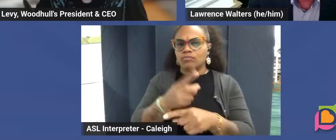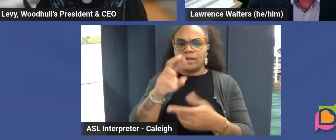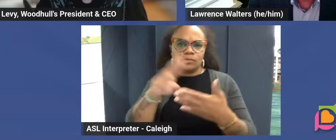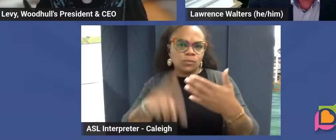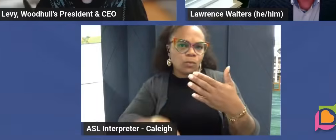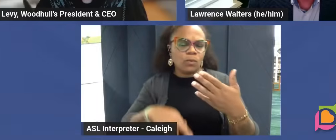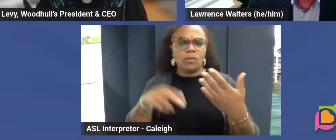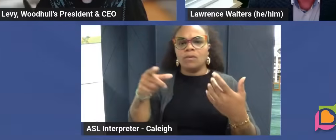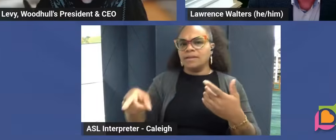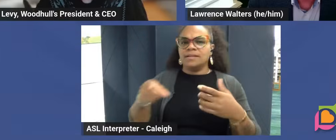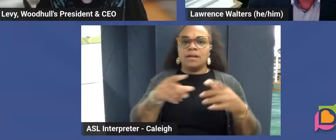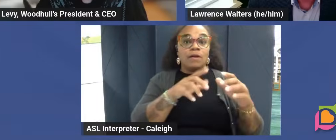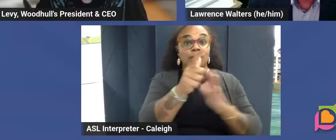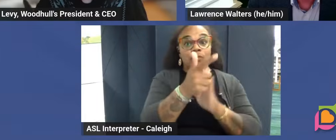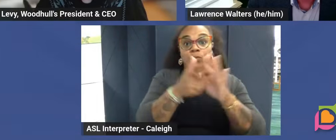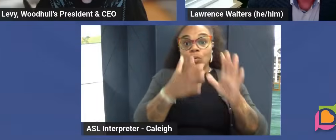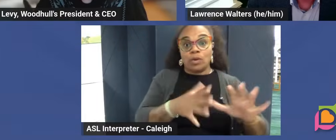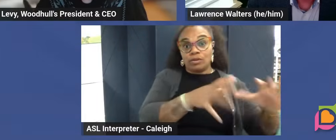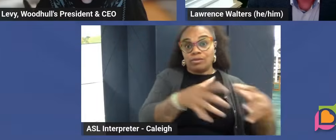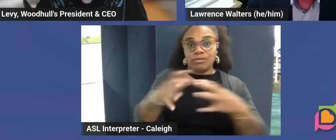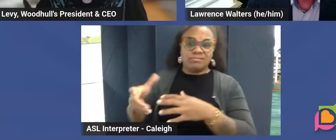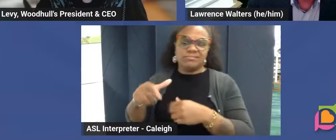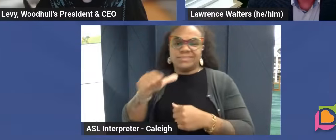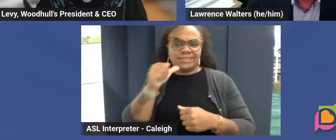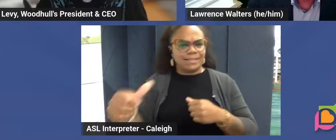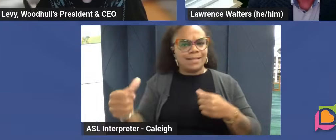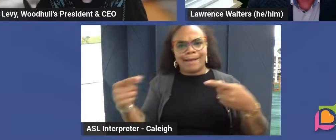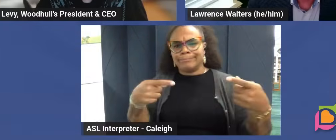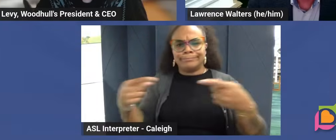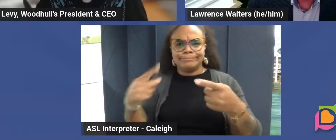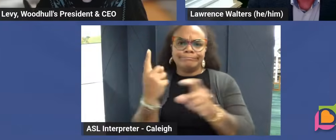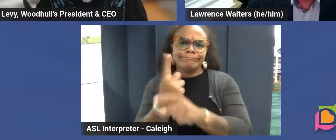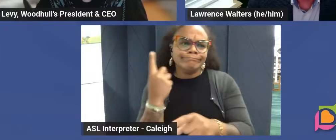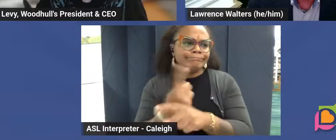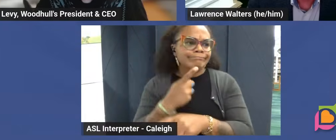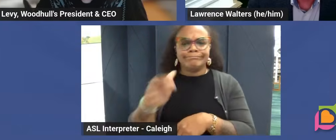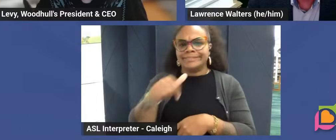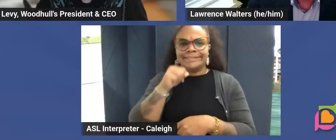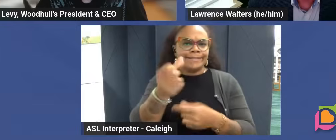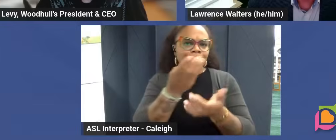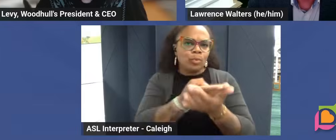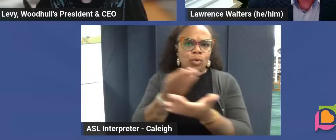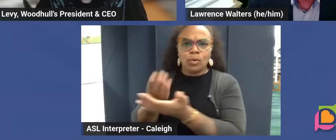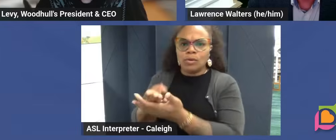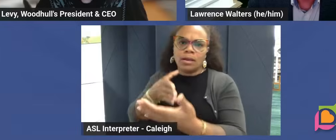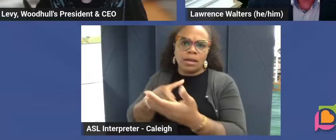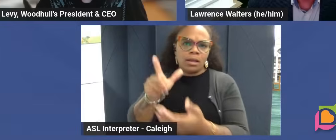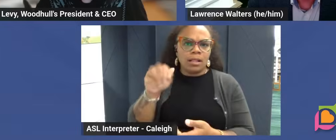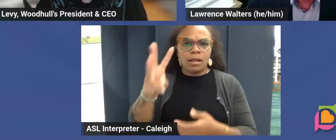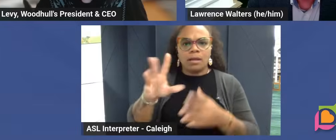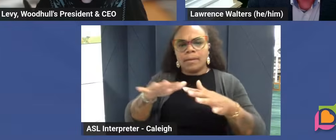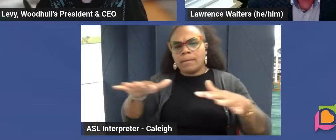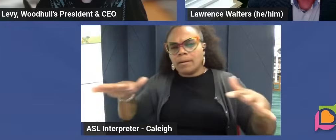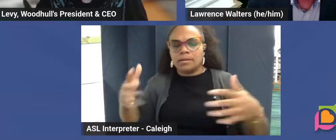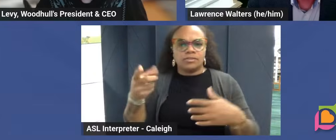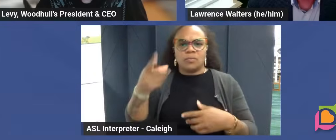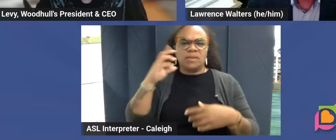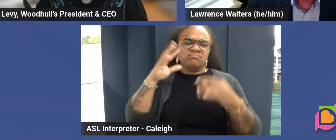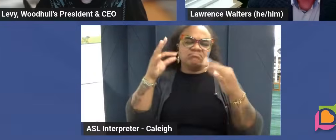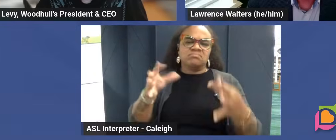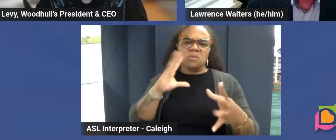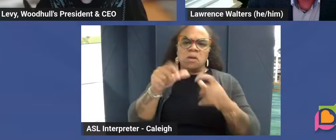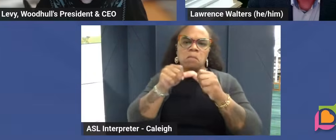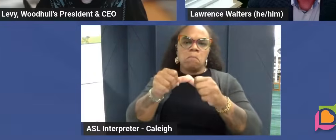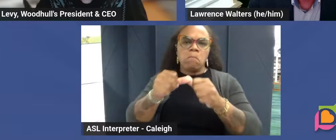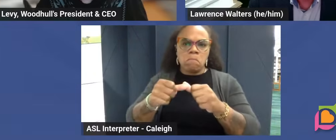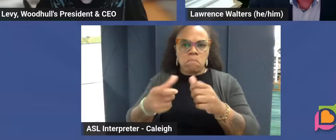litigate the level of scrutiny to be used in evaluating a law like this. And so we're just going to uphold it on the